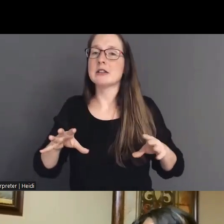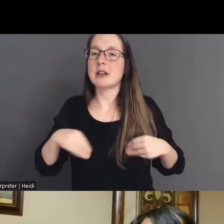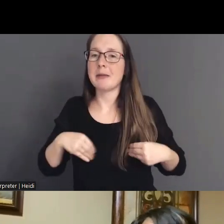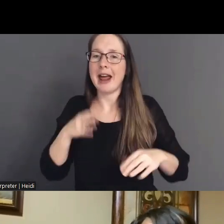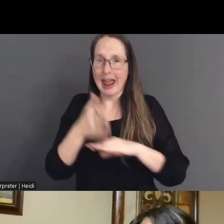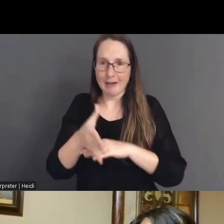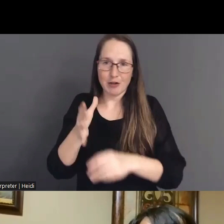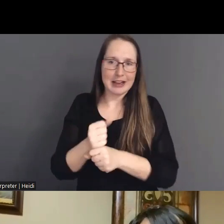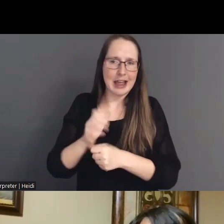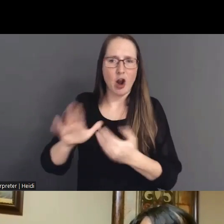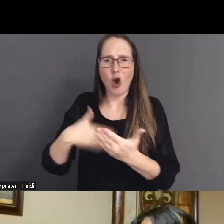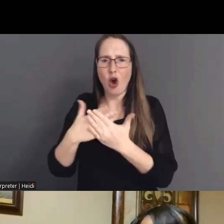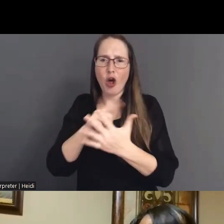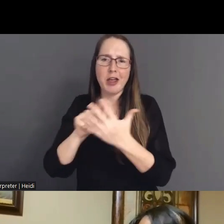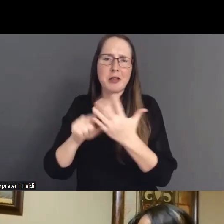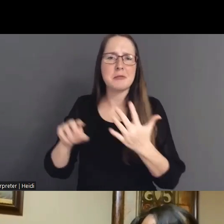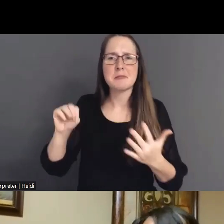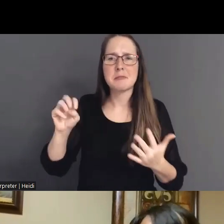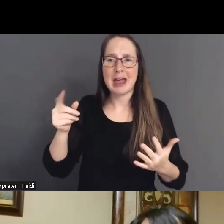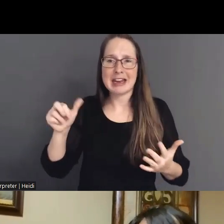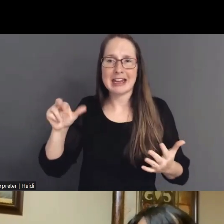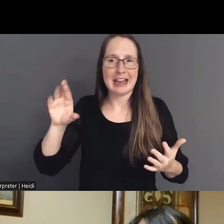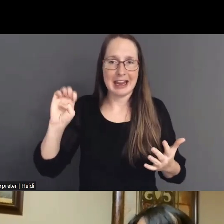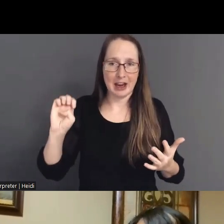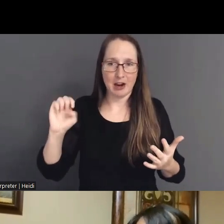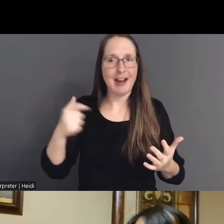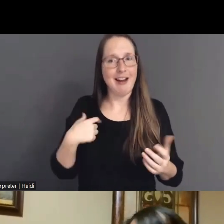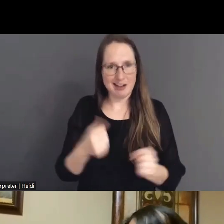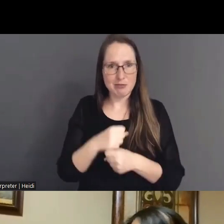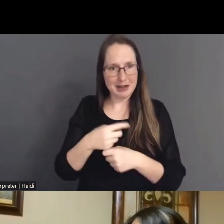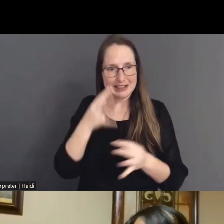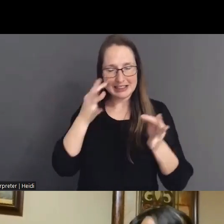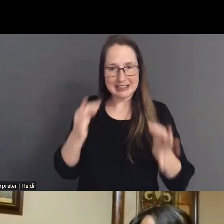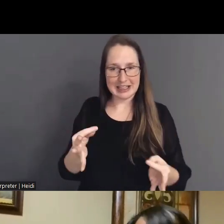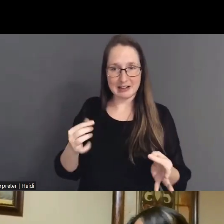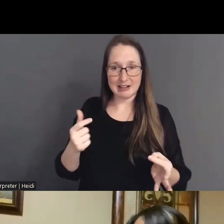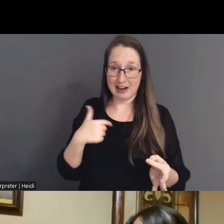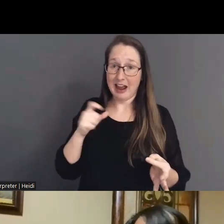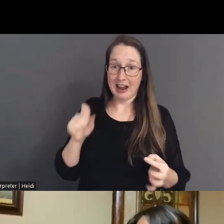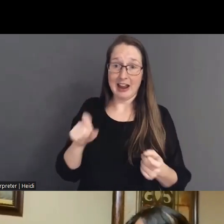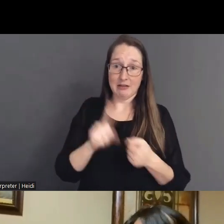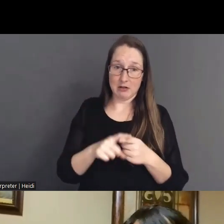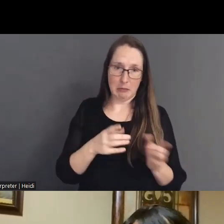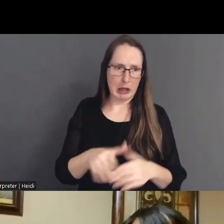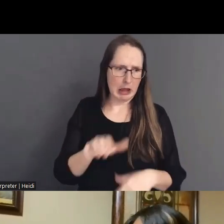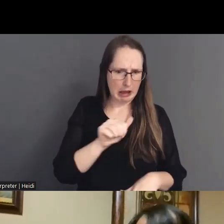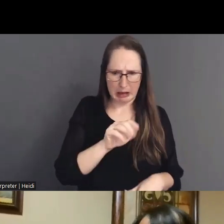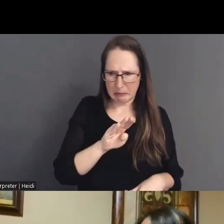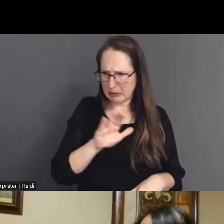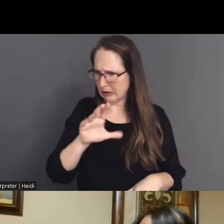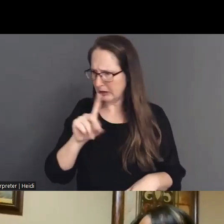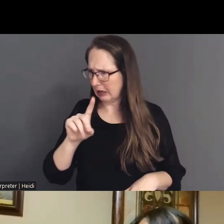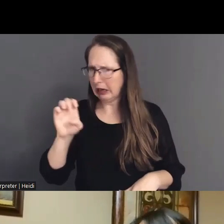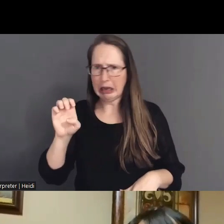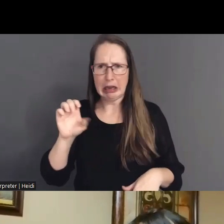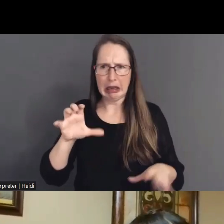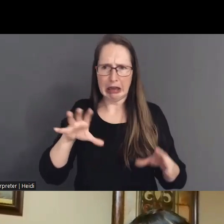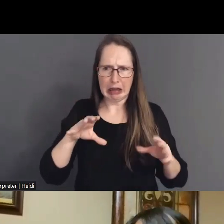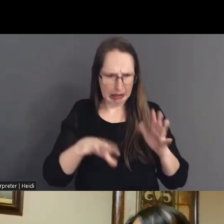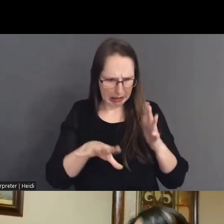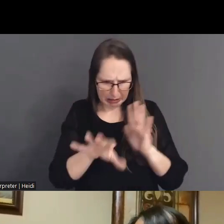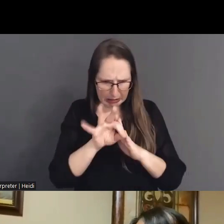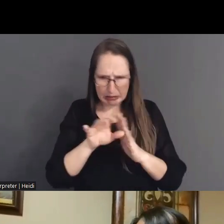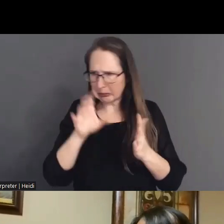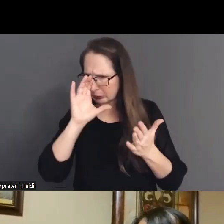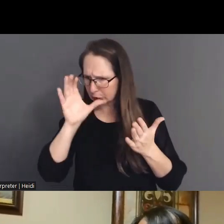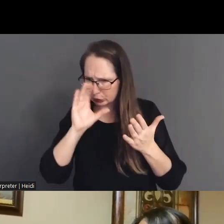receiving all that stuff about Medicare. And I had to make a decision. I had to pick plan A, B, C, D, E, and I had to do it by a